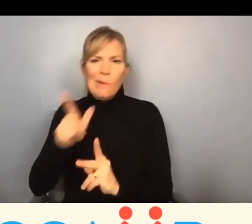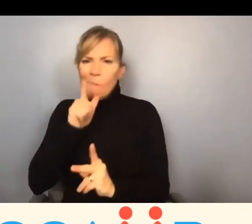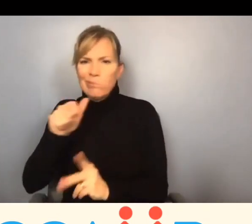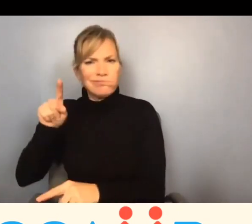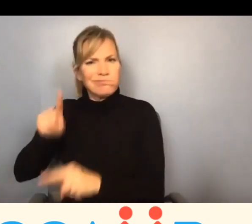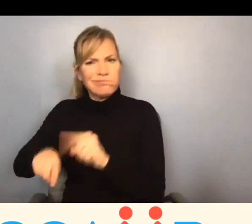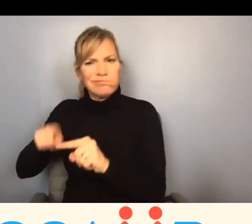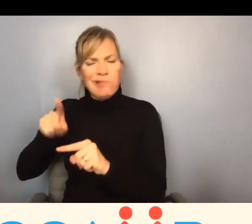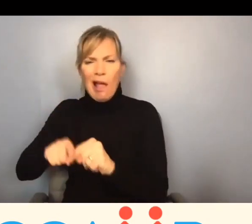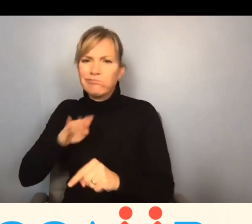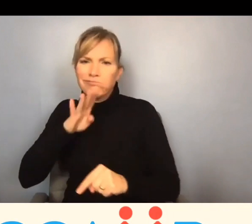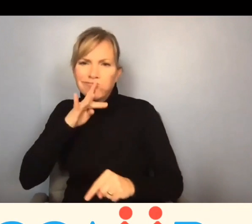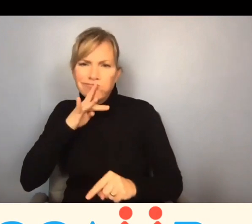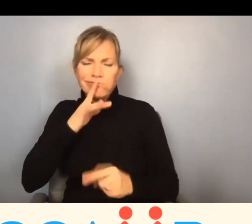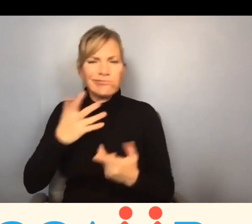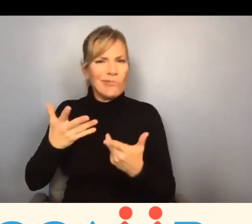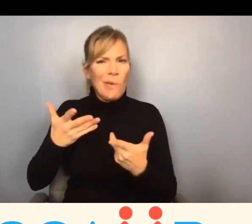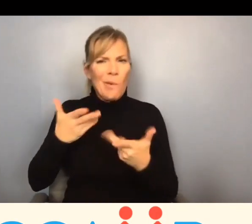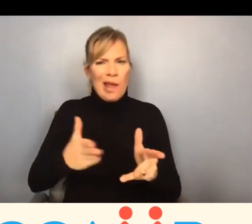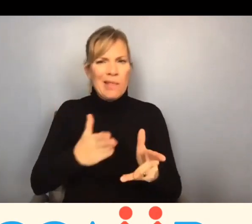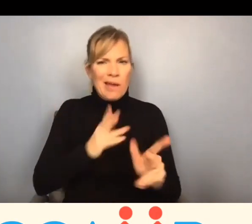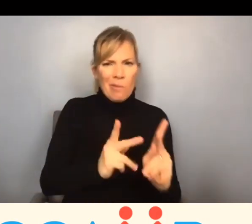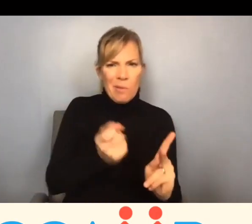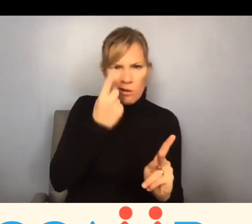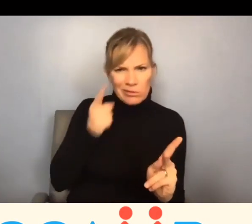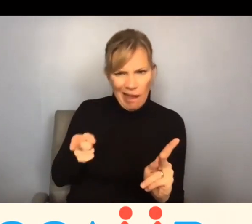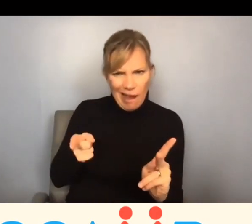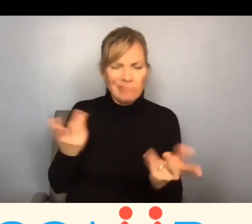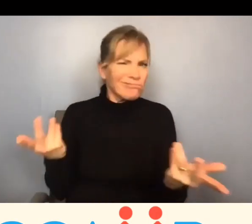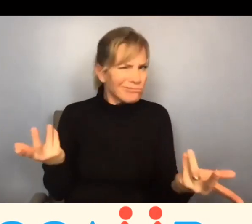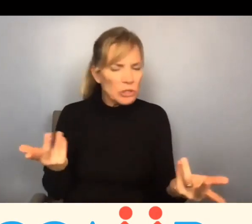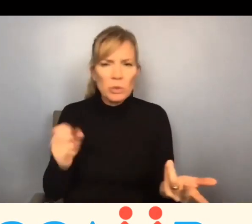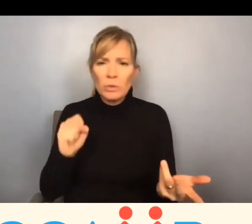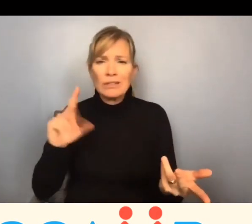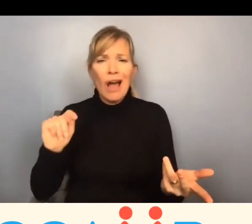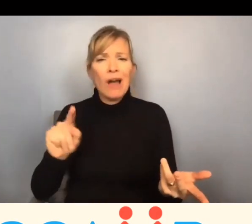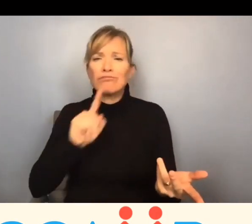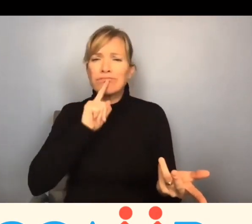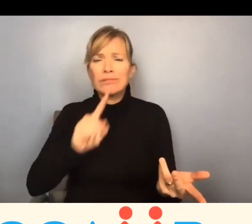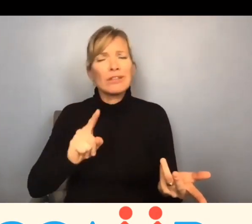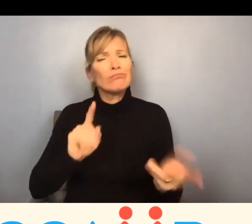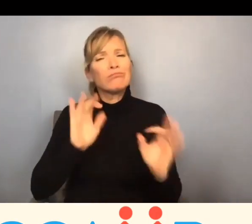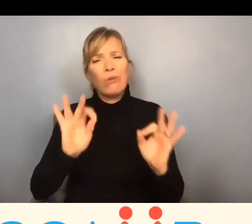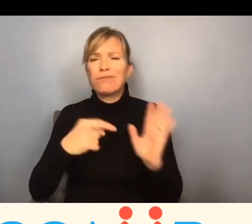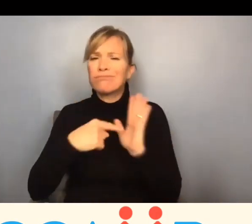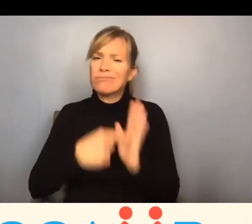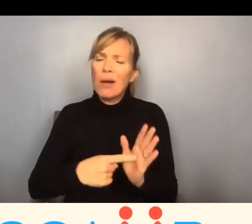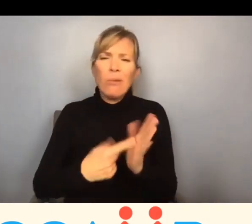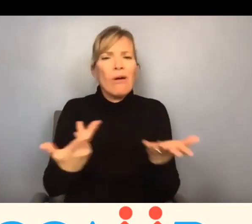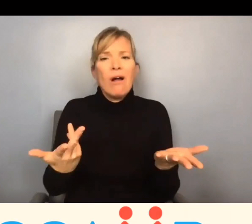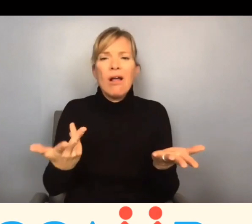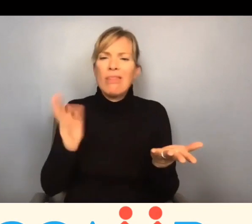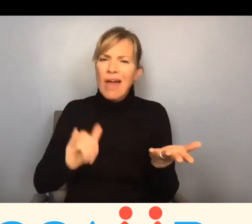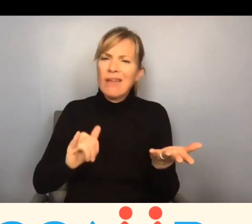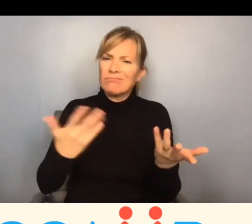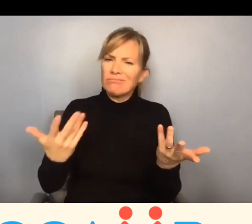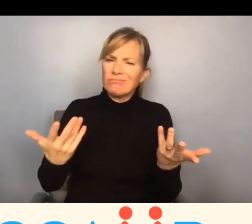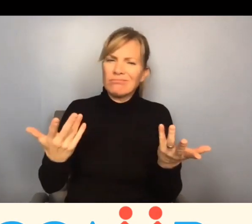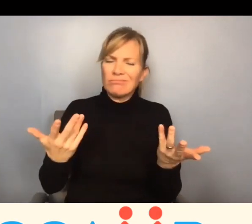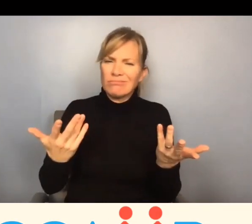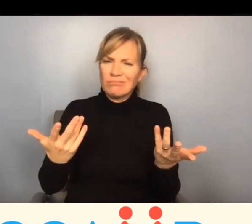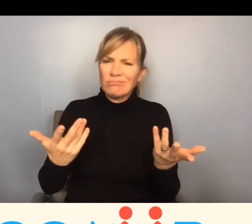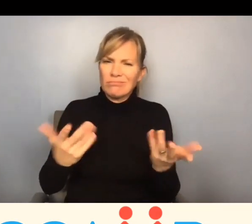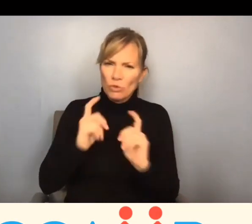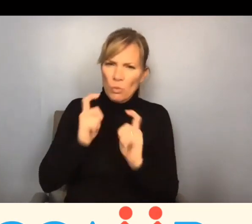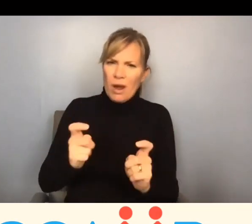to orally communicate in a way that is understandable by others. So Scott is a really nice example of how our